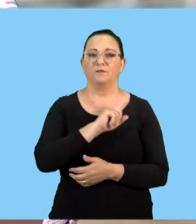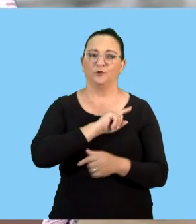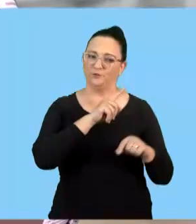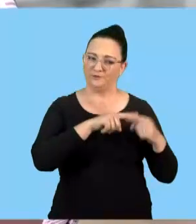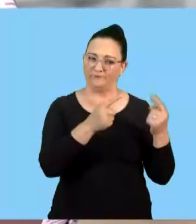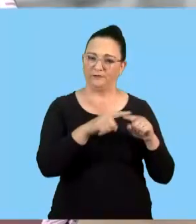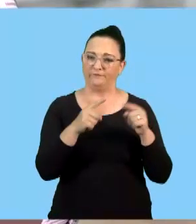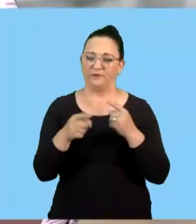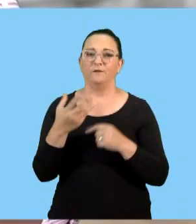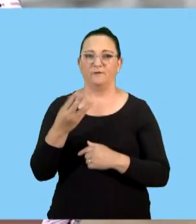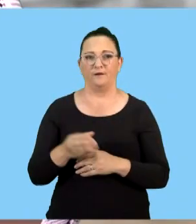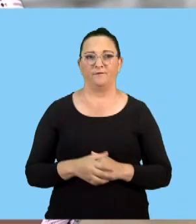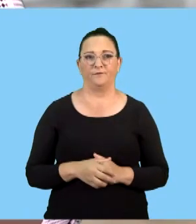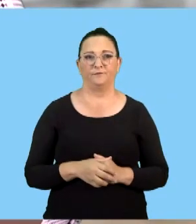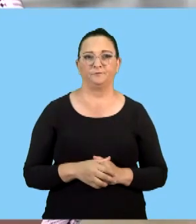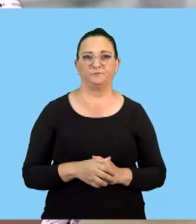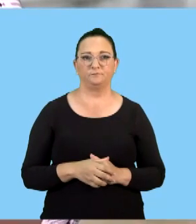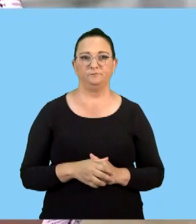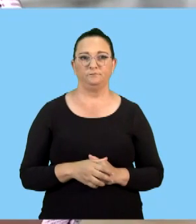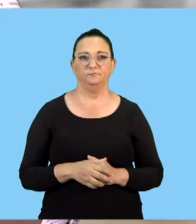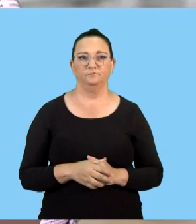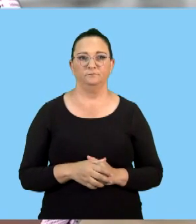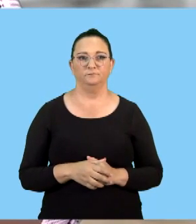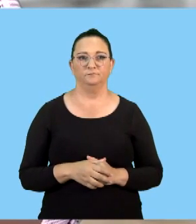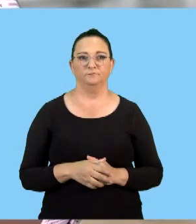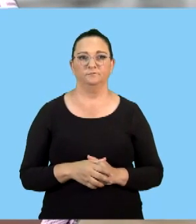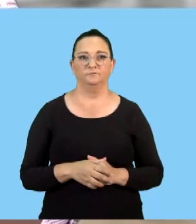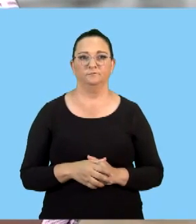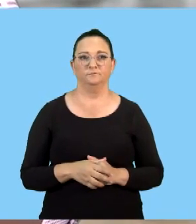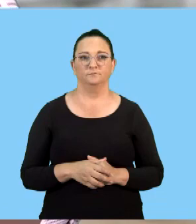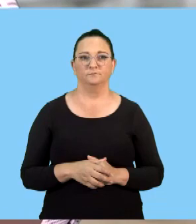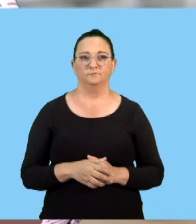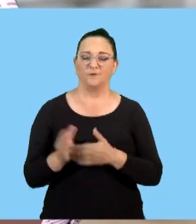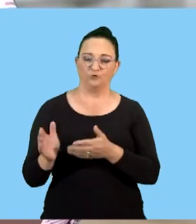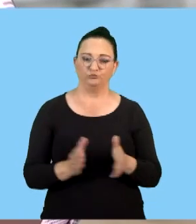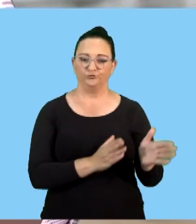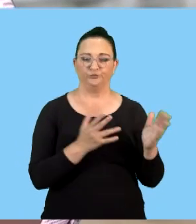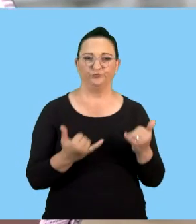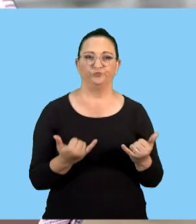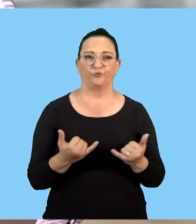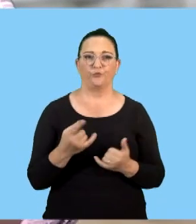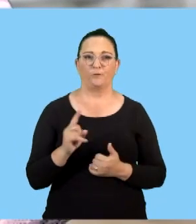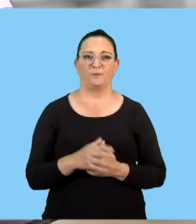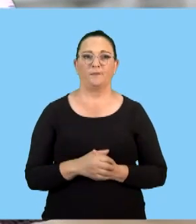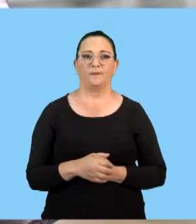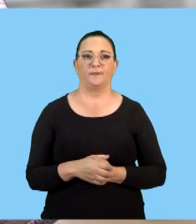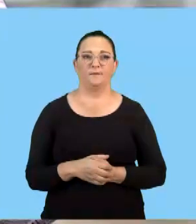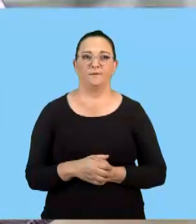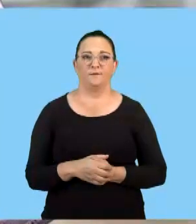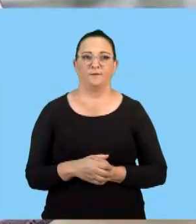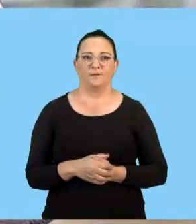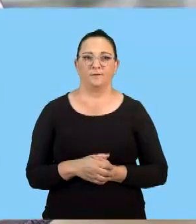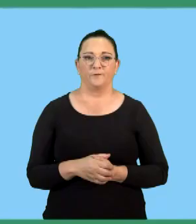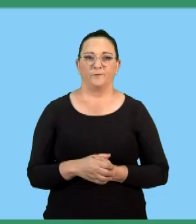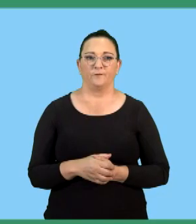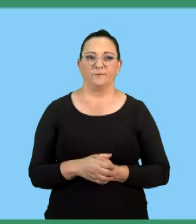as well, insurance companies. So you've got different SETAs. Right, and then we move on now